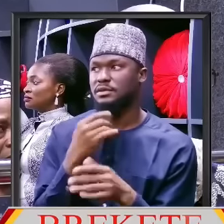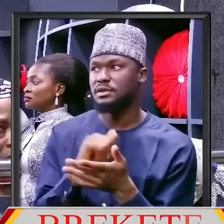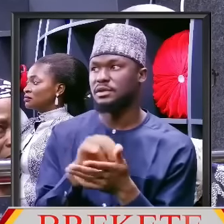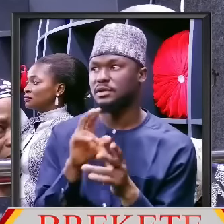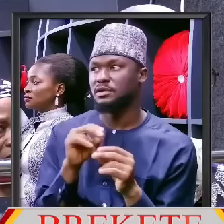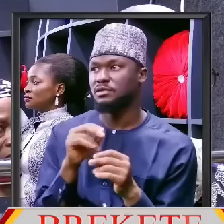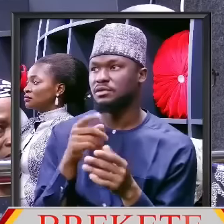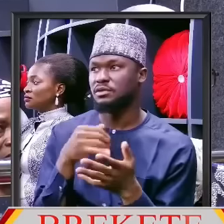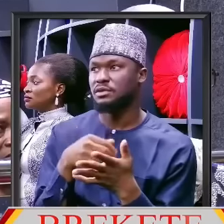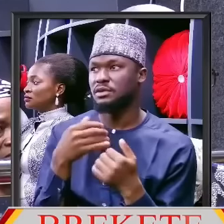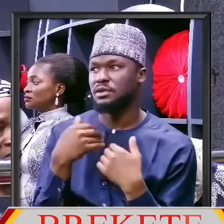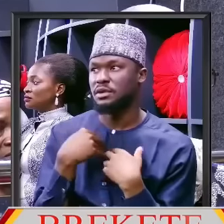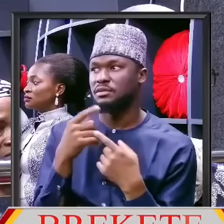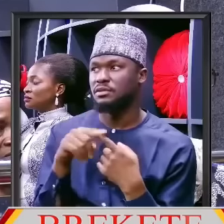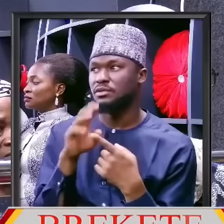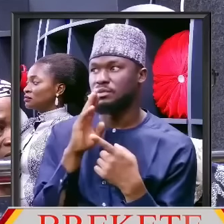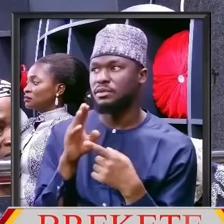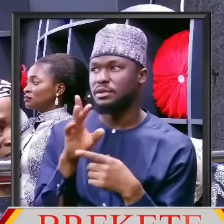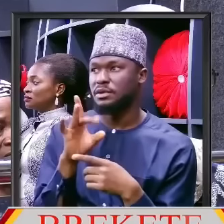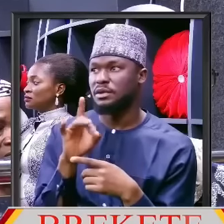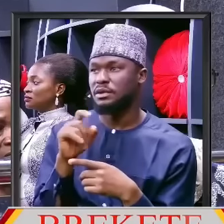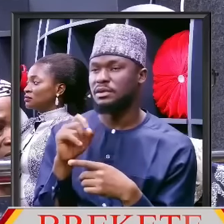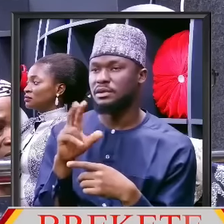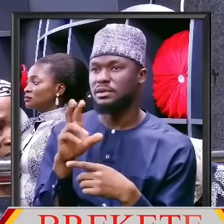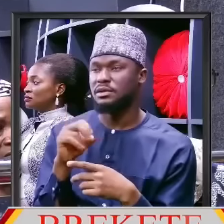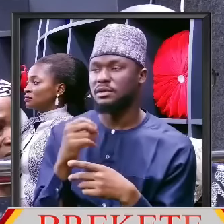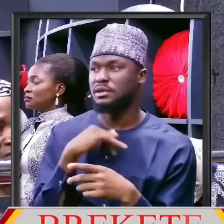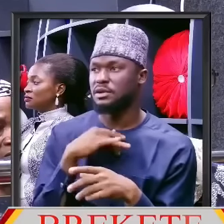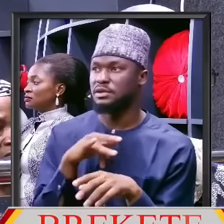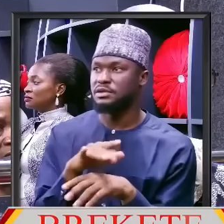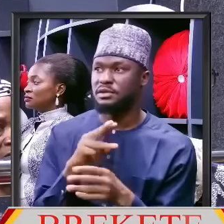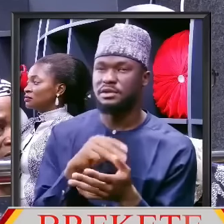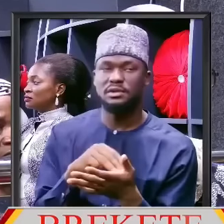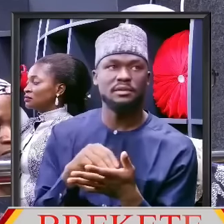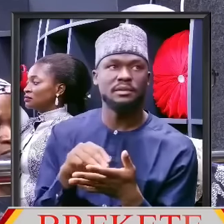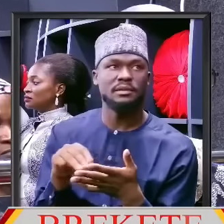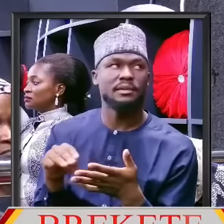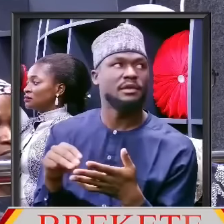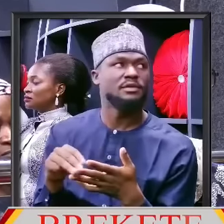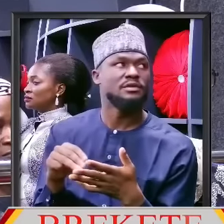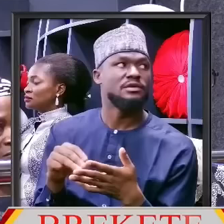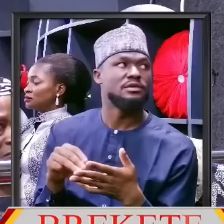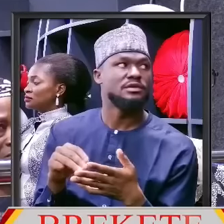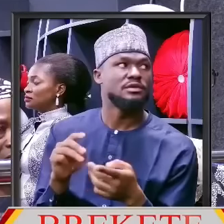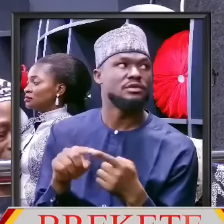has to be that 8:30. Okay. So I see send message to